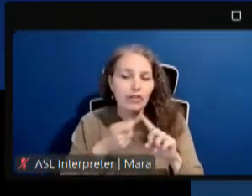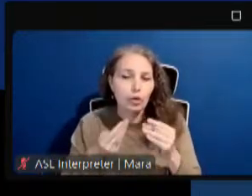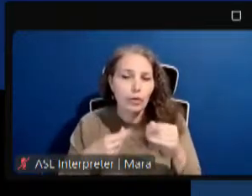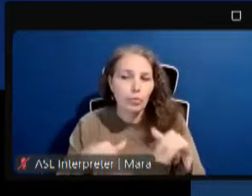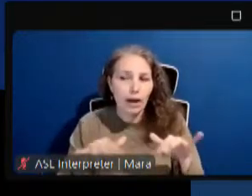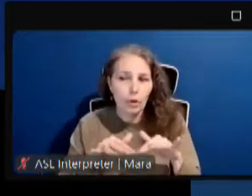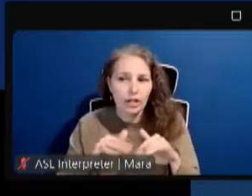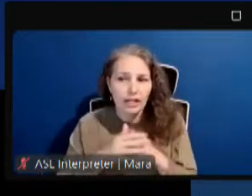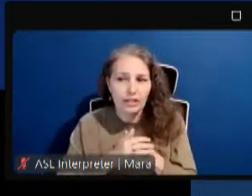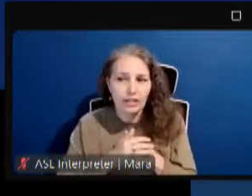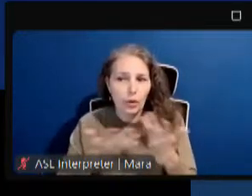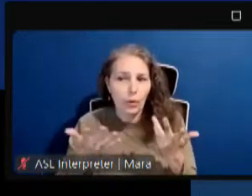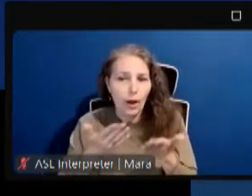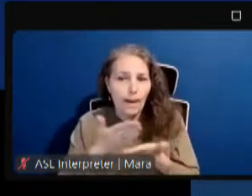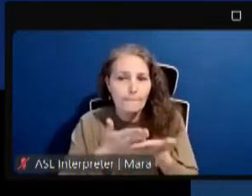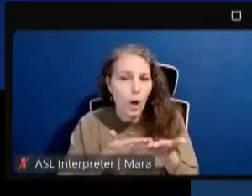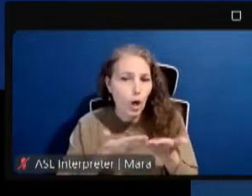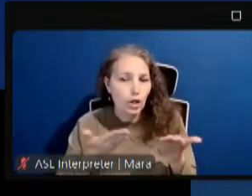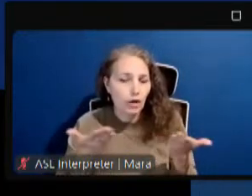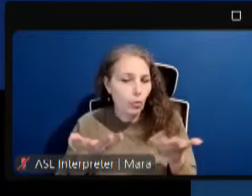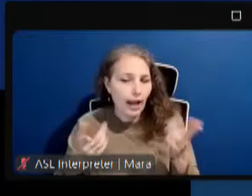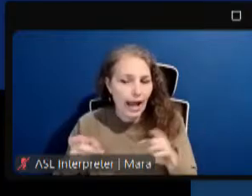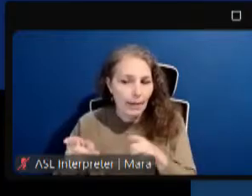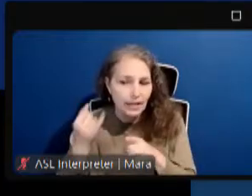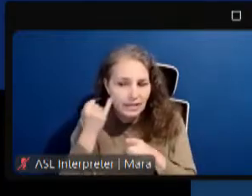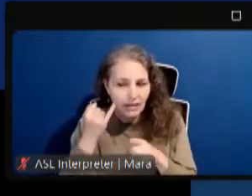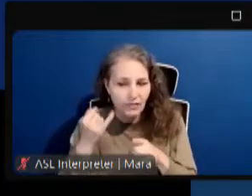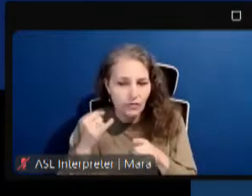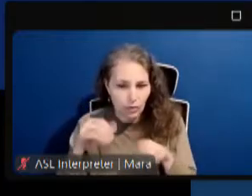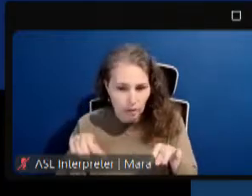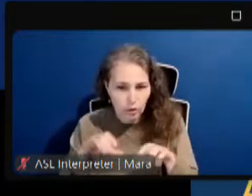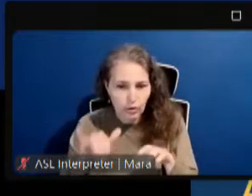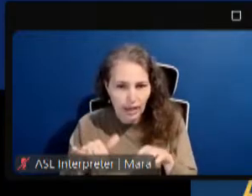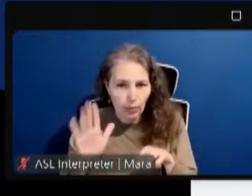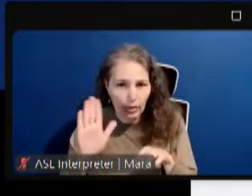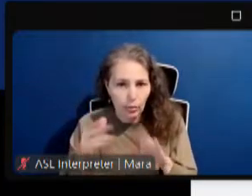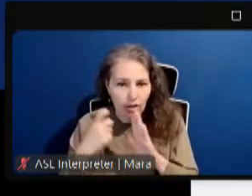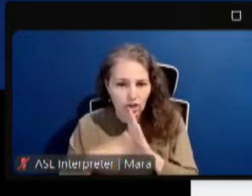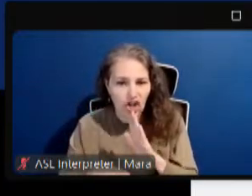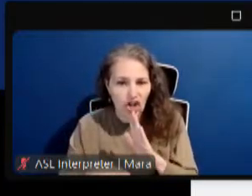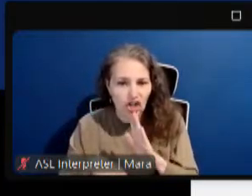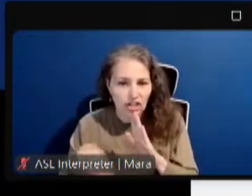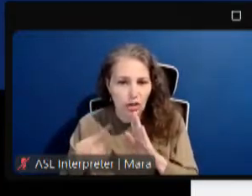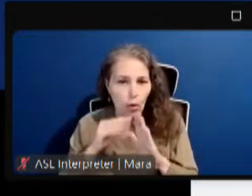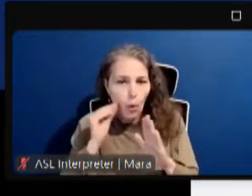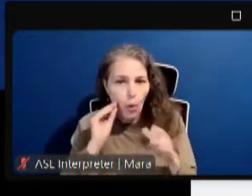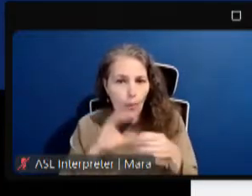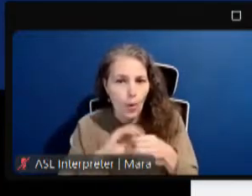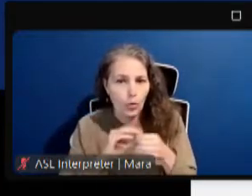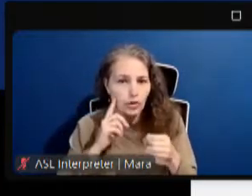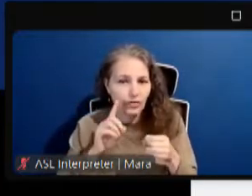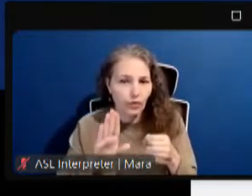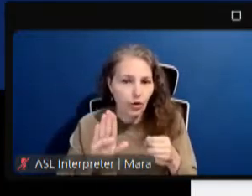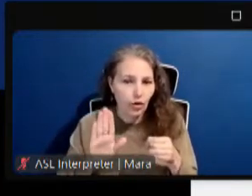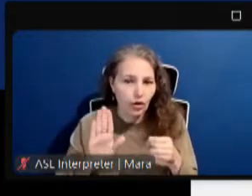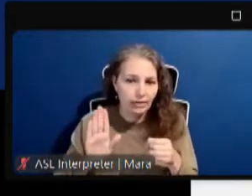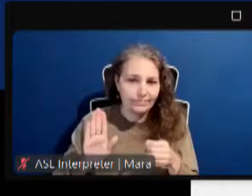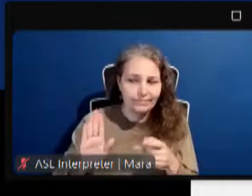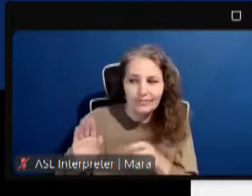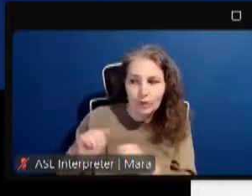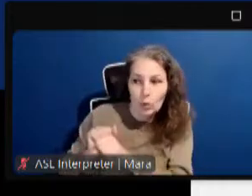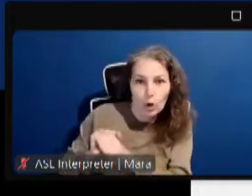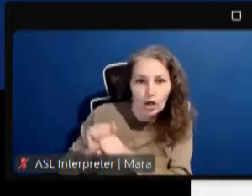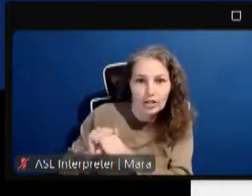Part of what would happen is that if we do have to go that way, we would charge the homeowners for the work to remove the